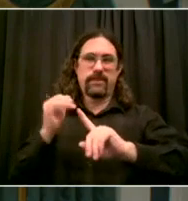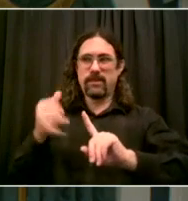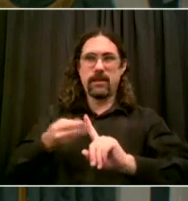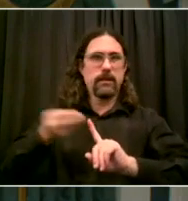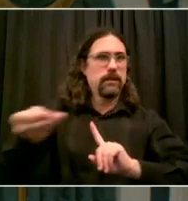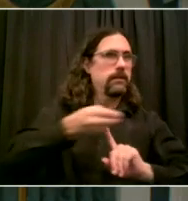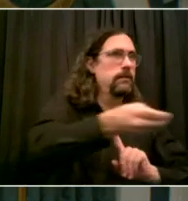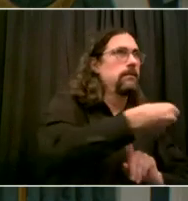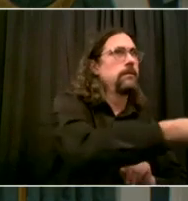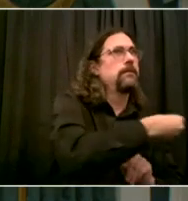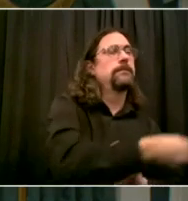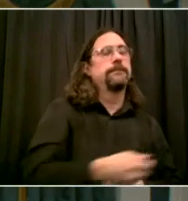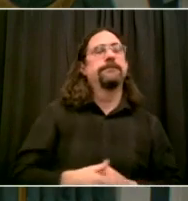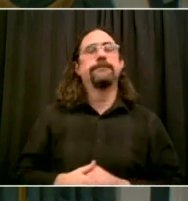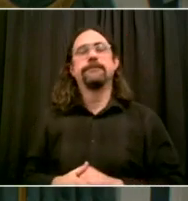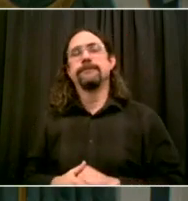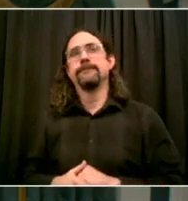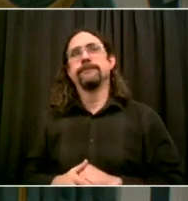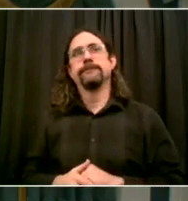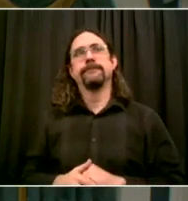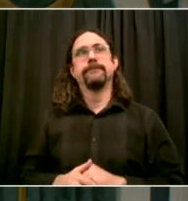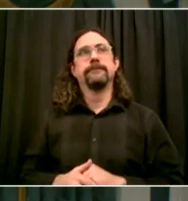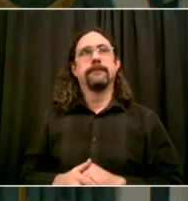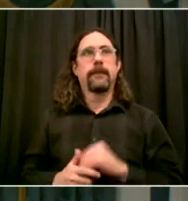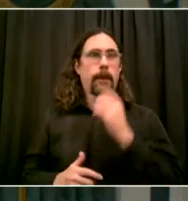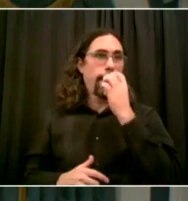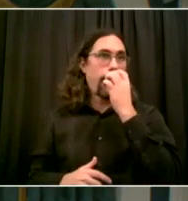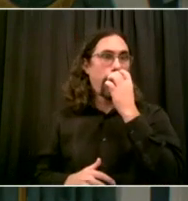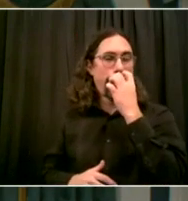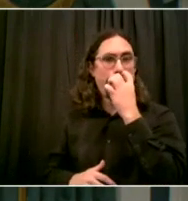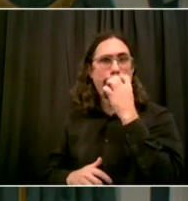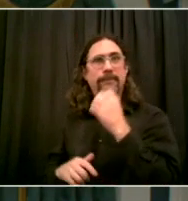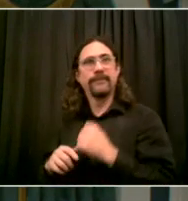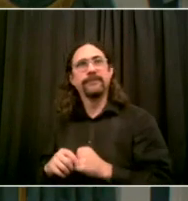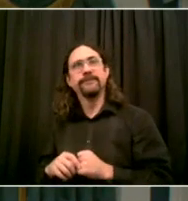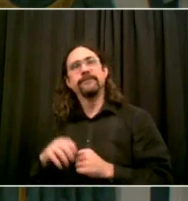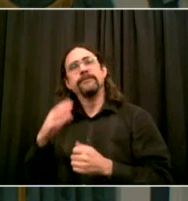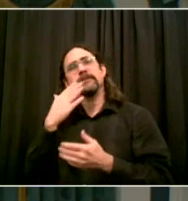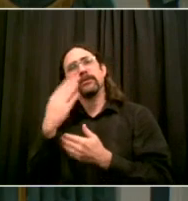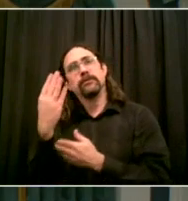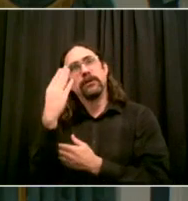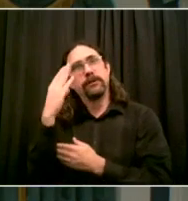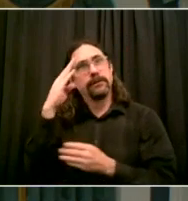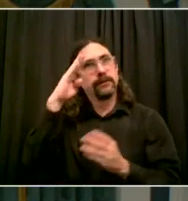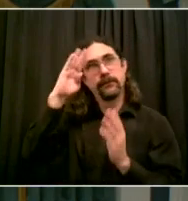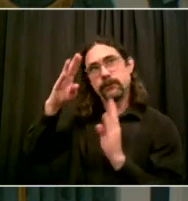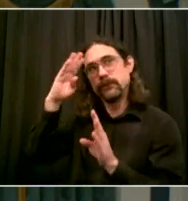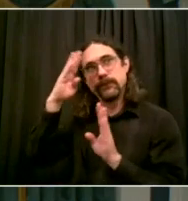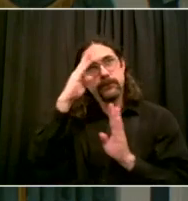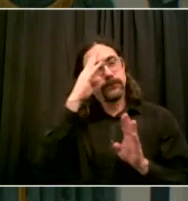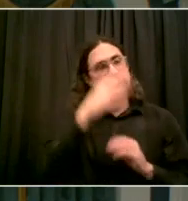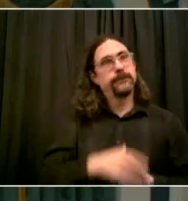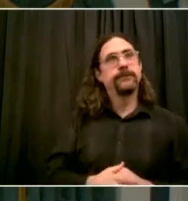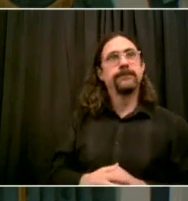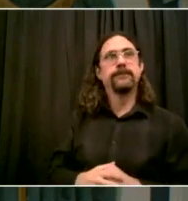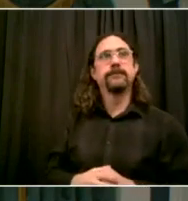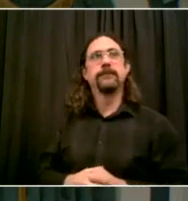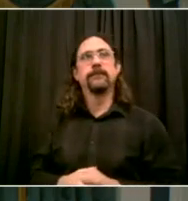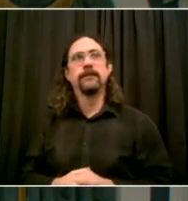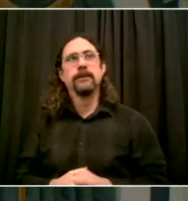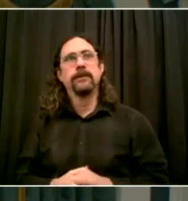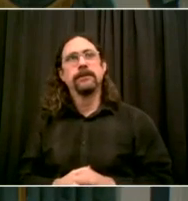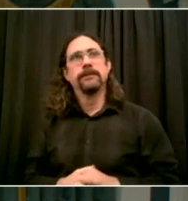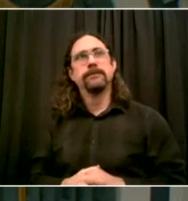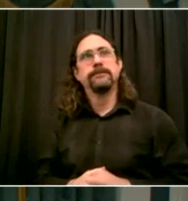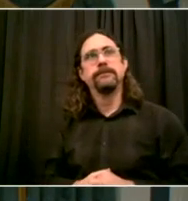Good morning, everyone. Can you hear me? Yes. How you doing, Nolan? I'm well, Mr. Mayor. You said at the